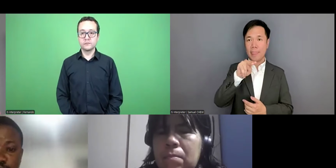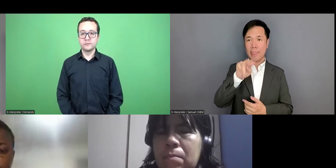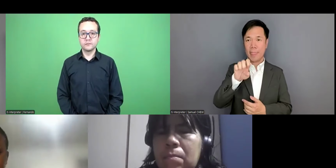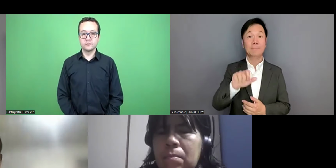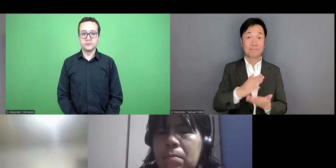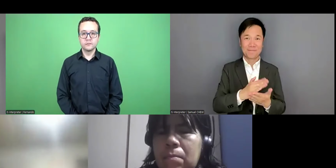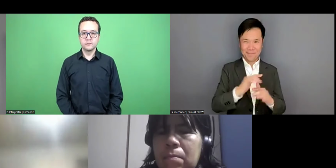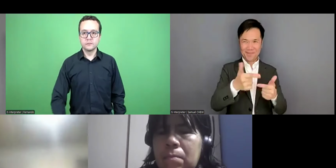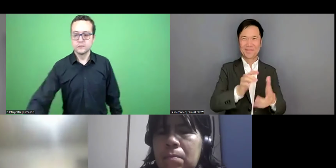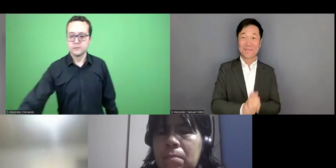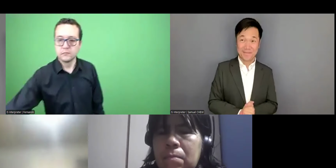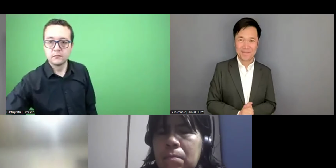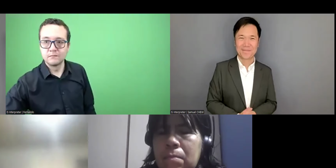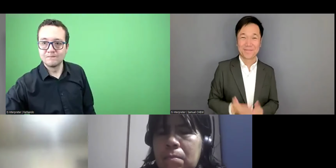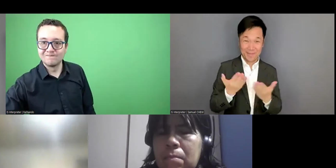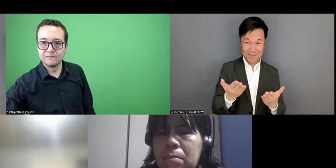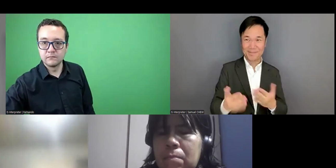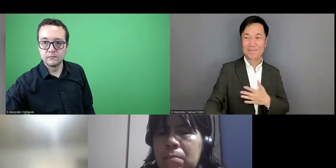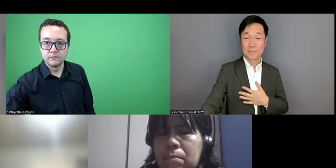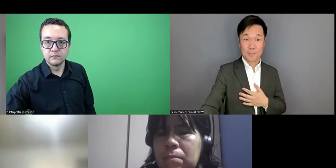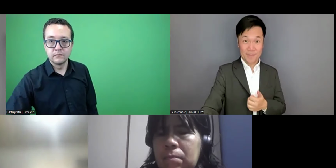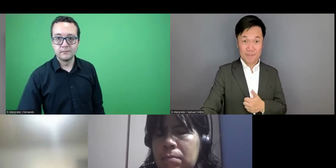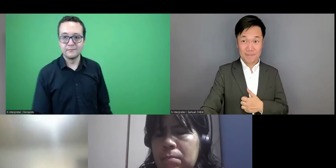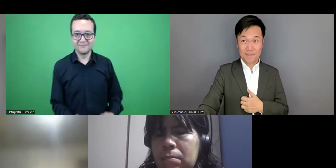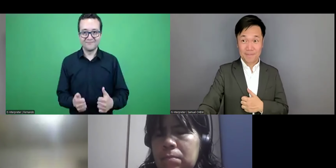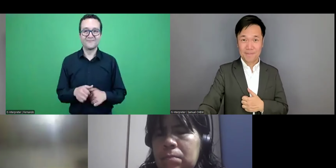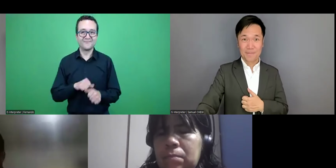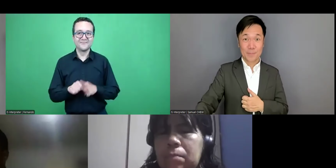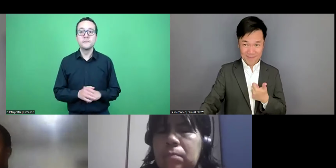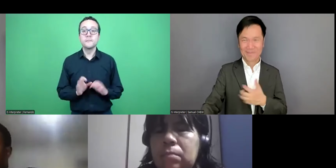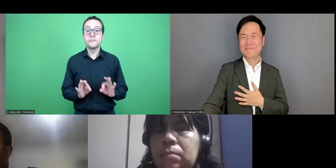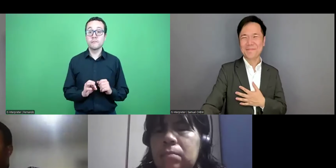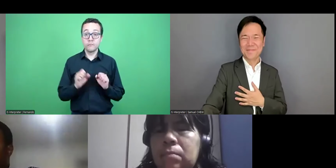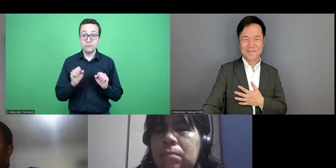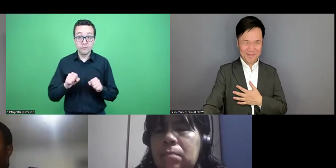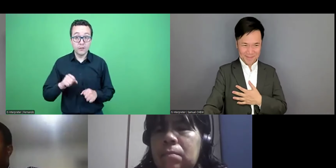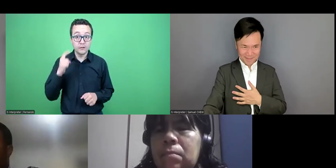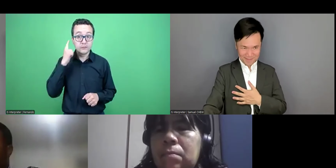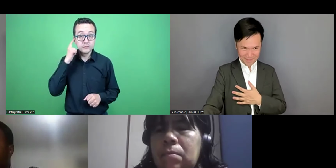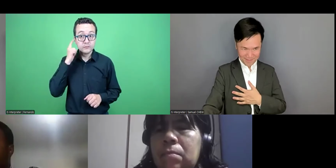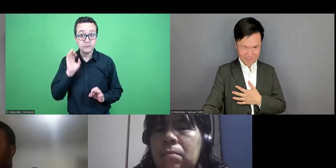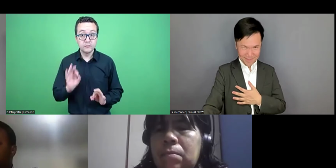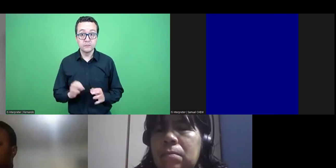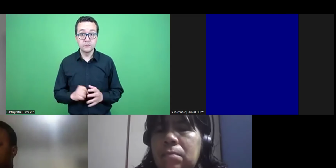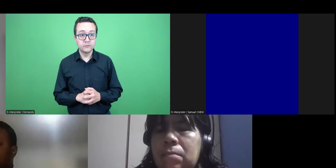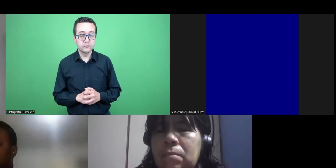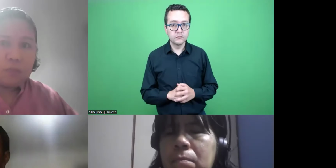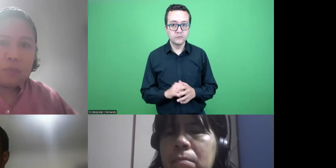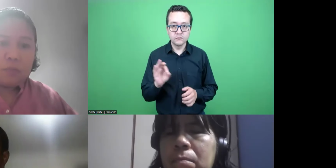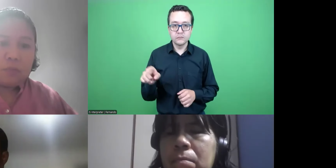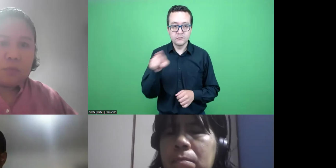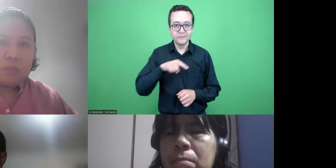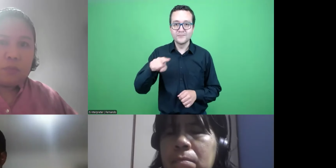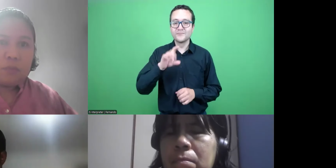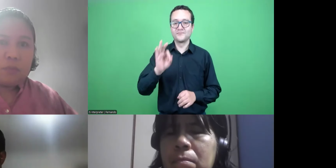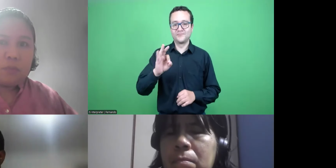Yes, hello, can you hear me? Yeah, Yes. it shows it does. Okay, Hello. hello everyone, my name is Paulina, she, her.